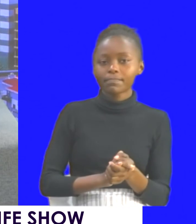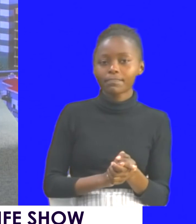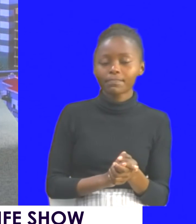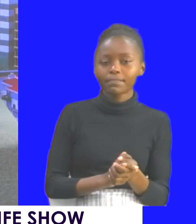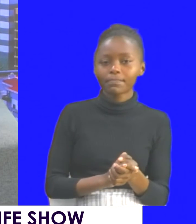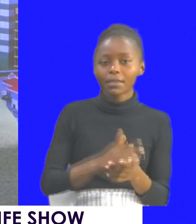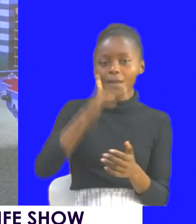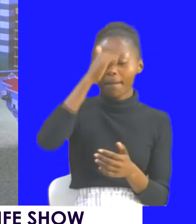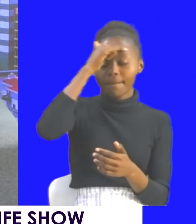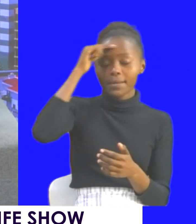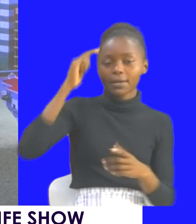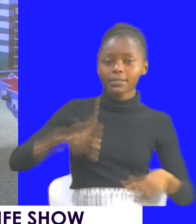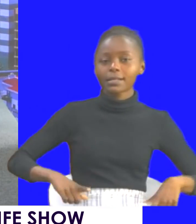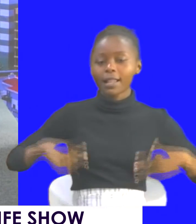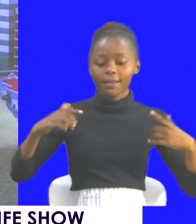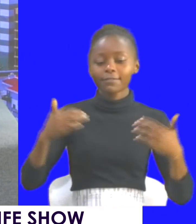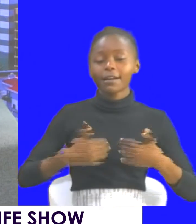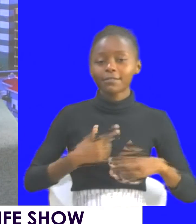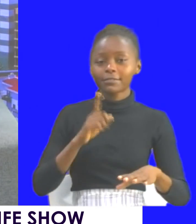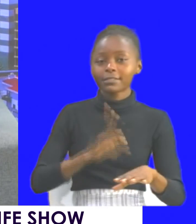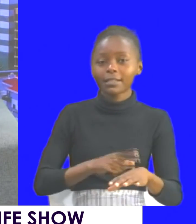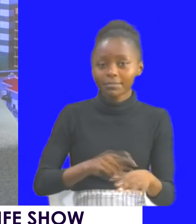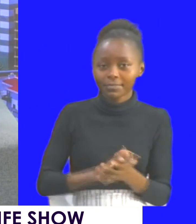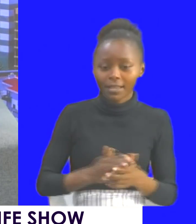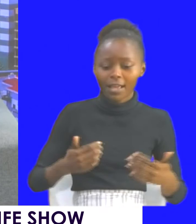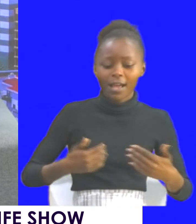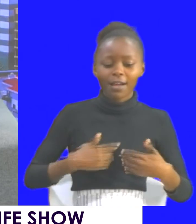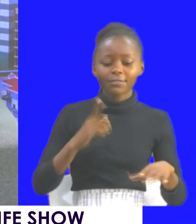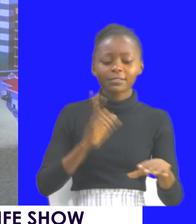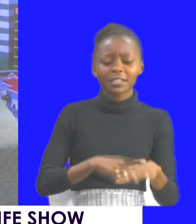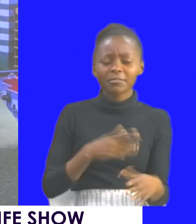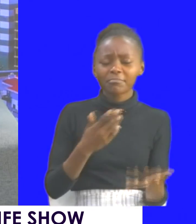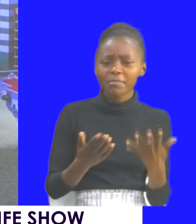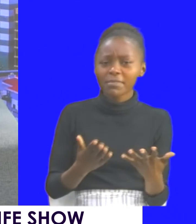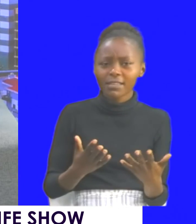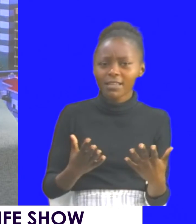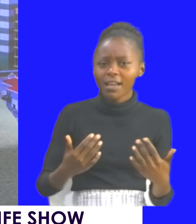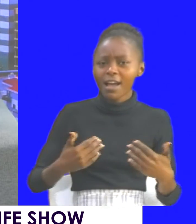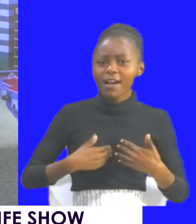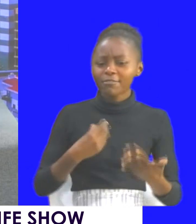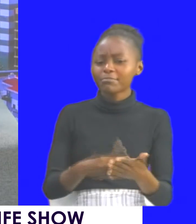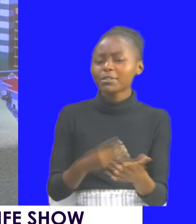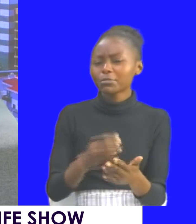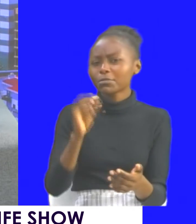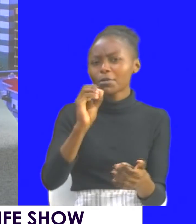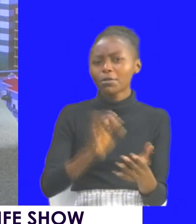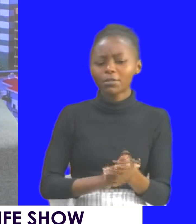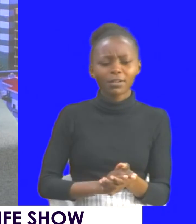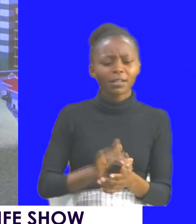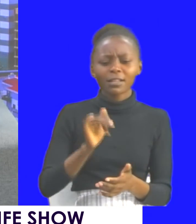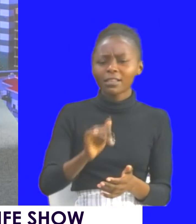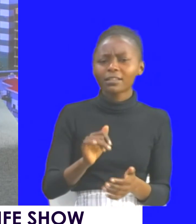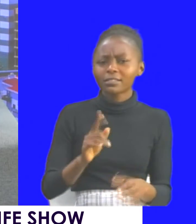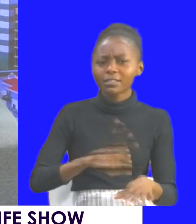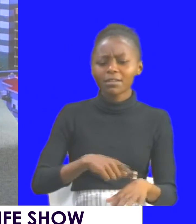Because life has seasons. There are moments when you will have no money, but that's no time for you to die. There are